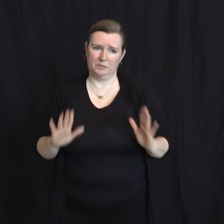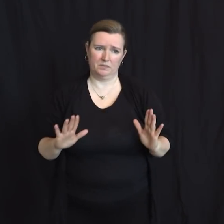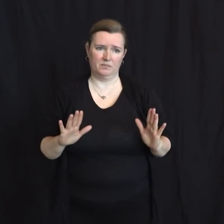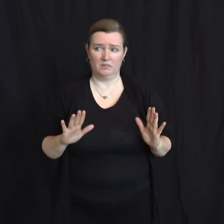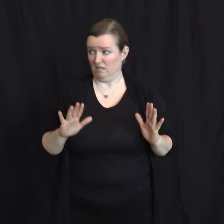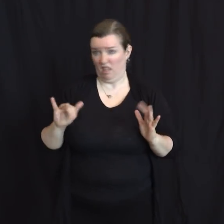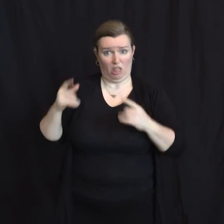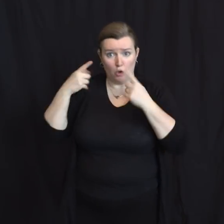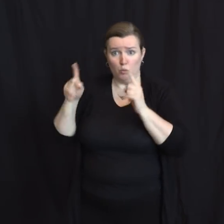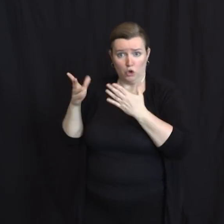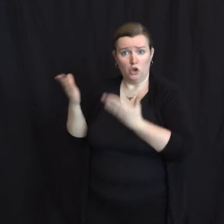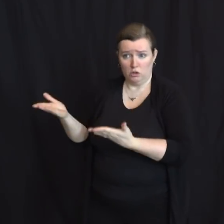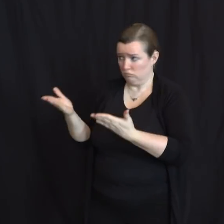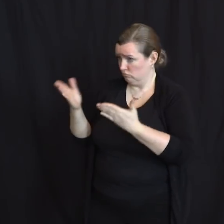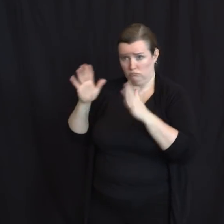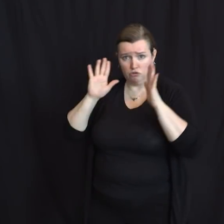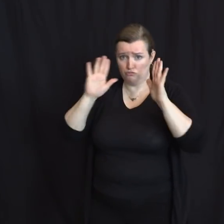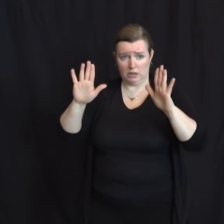doing it.